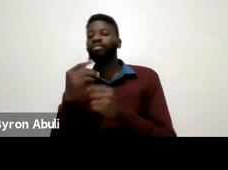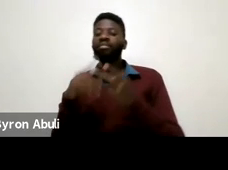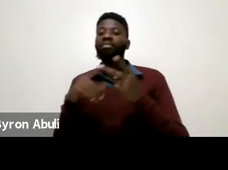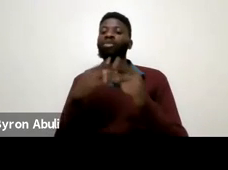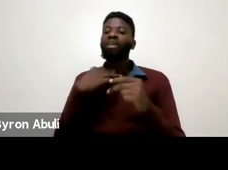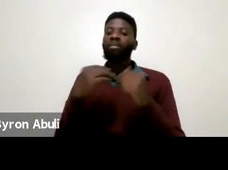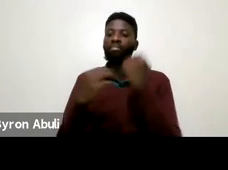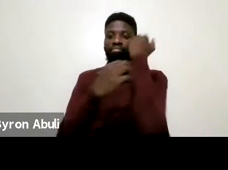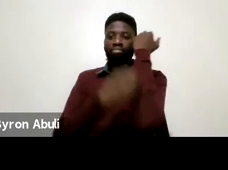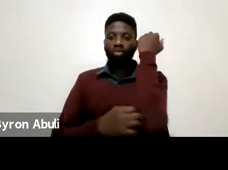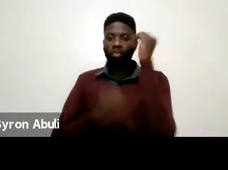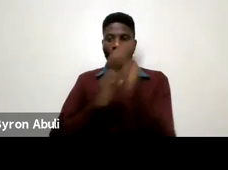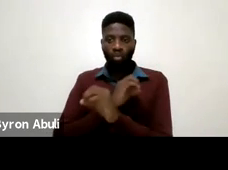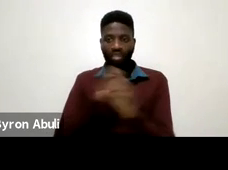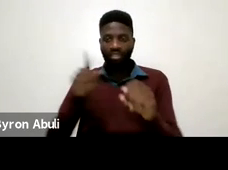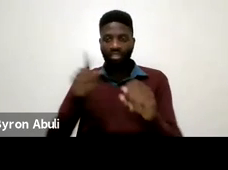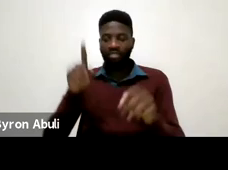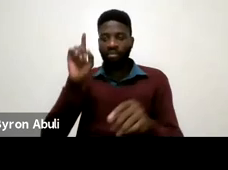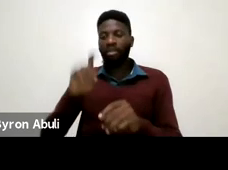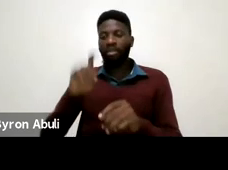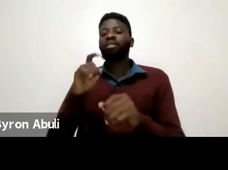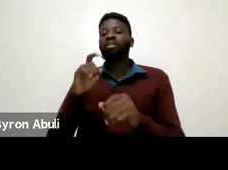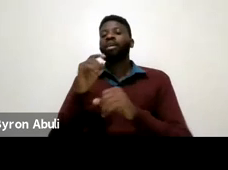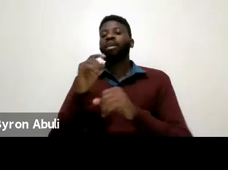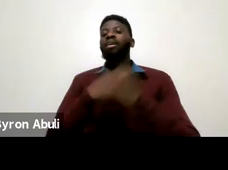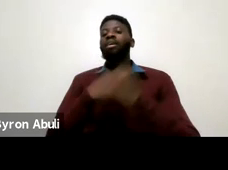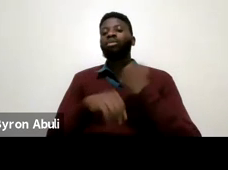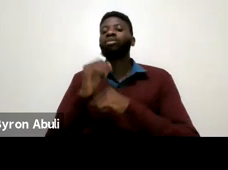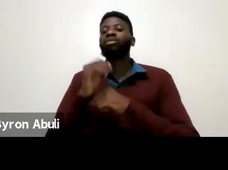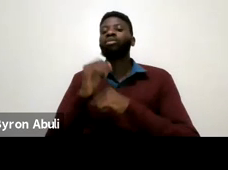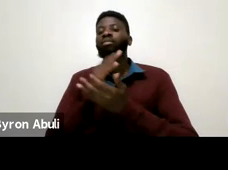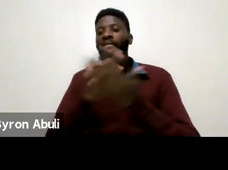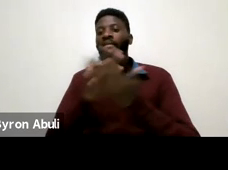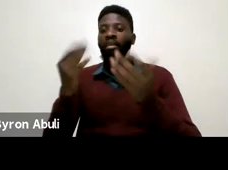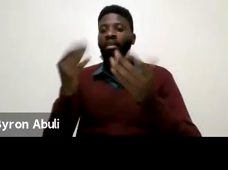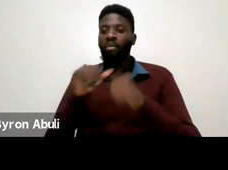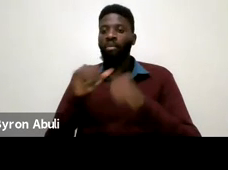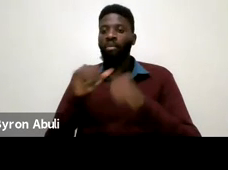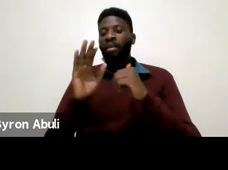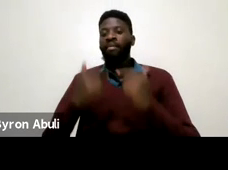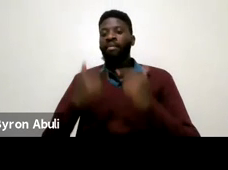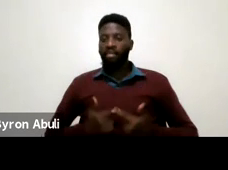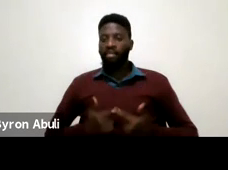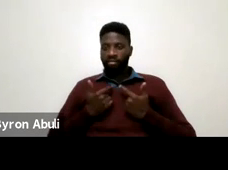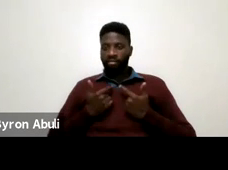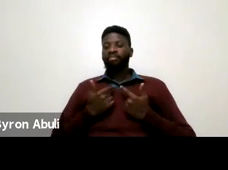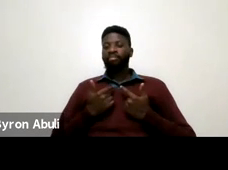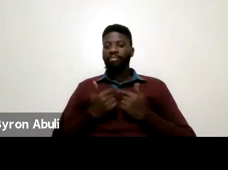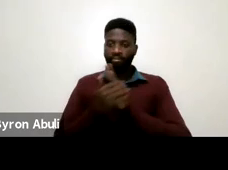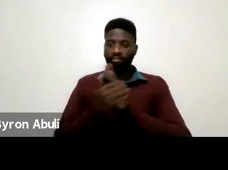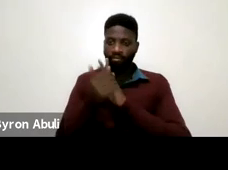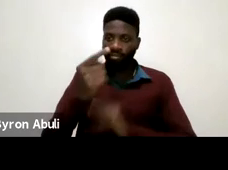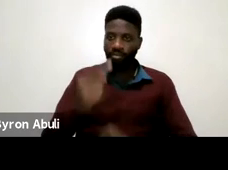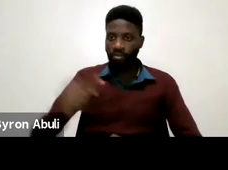happen. You definitely have to do something about your life now. You have to have the right skills. You have to give